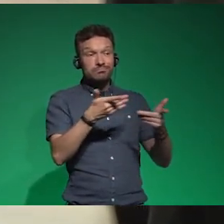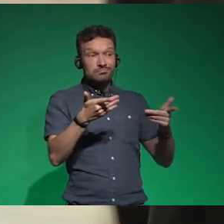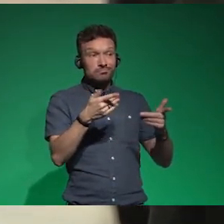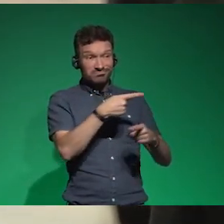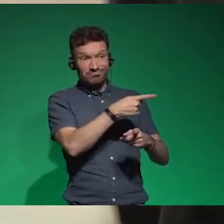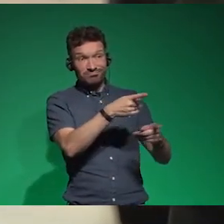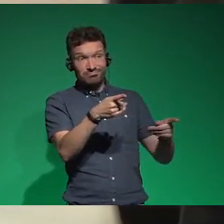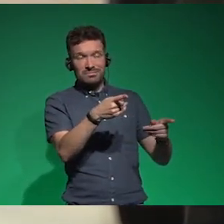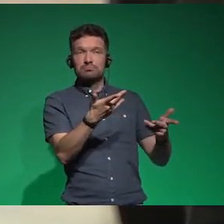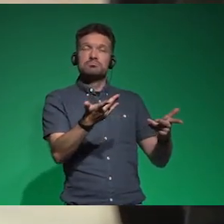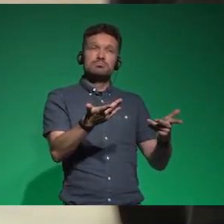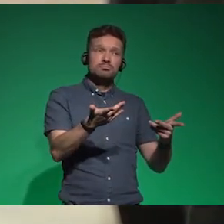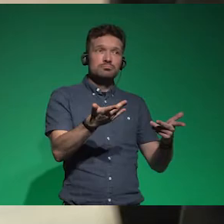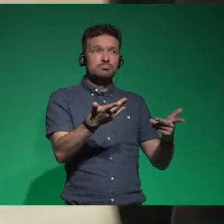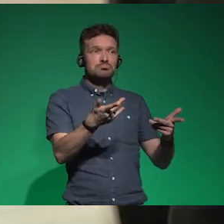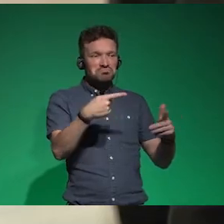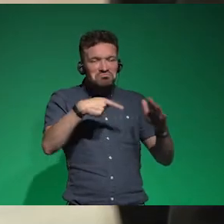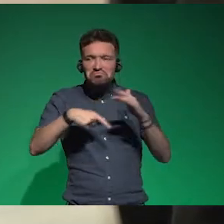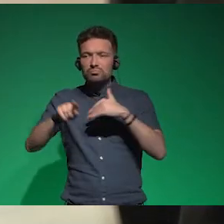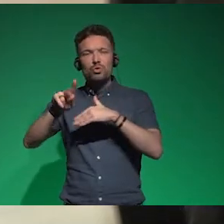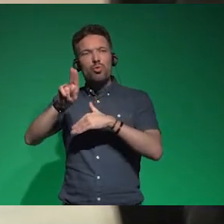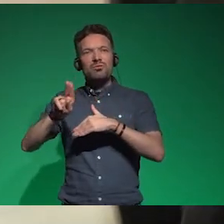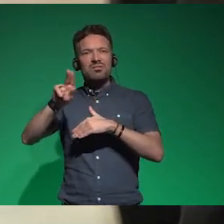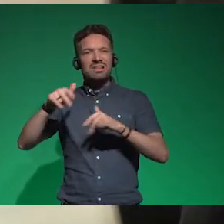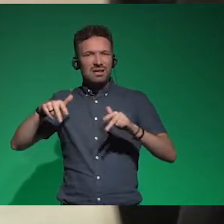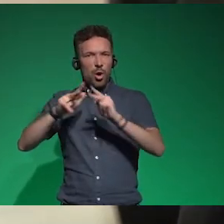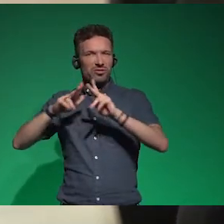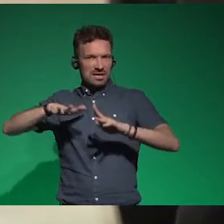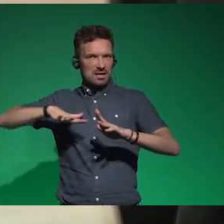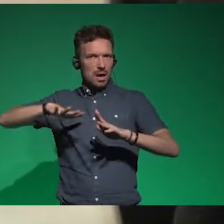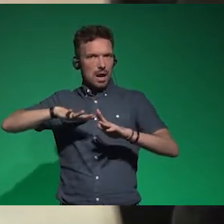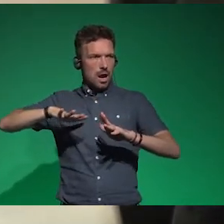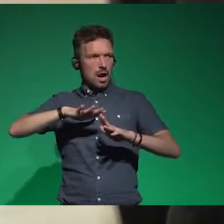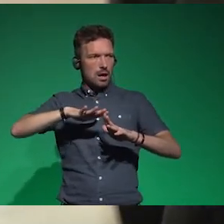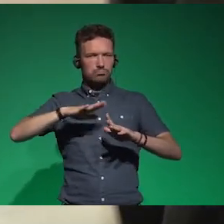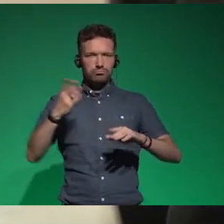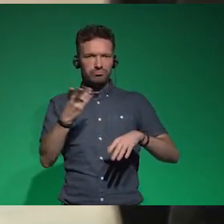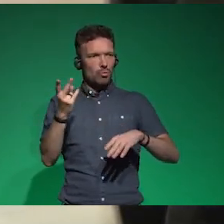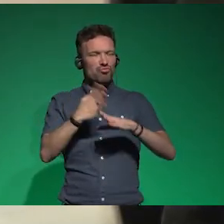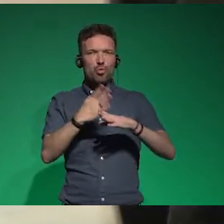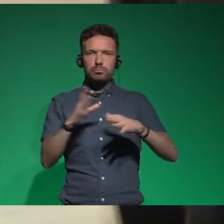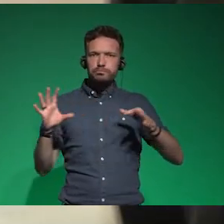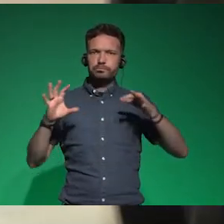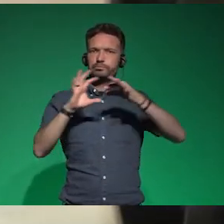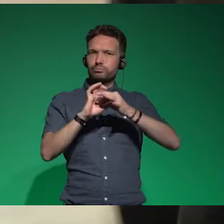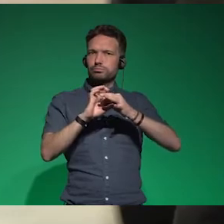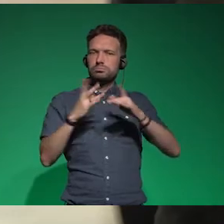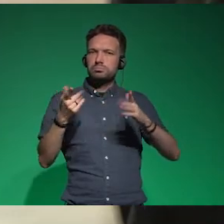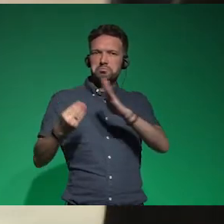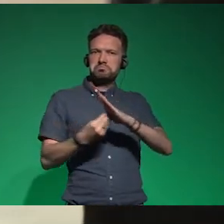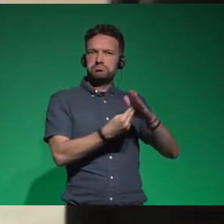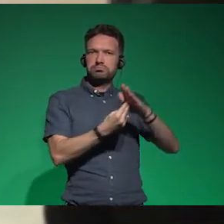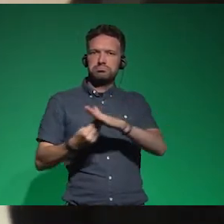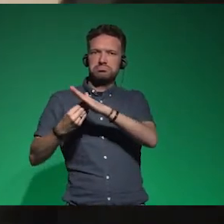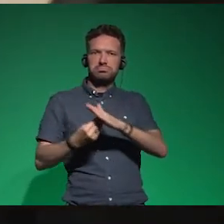familiar, Fabian, but where you haven't been working in this area until now. And I was just, when you explained this, I was just